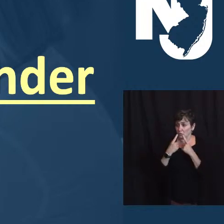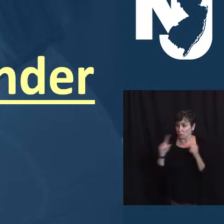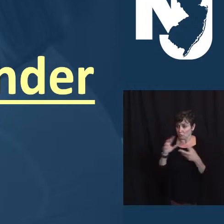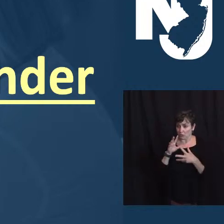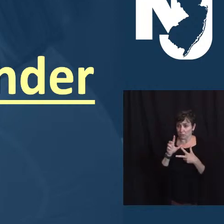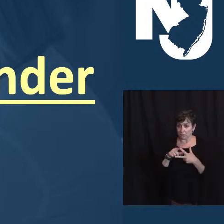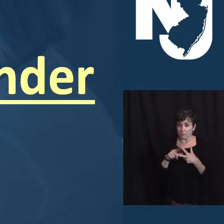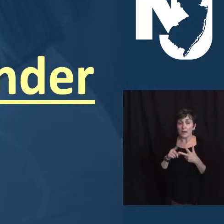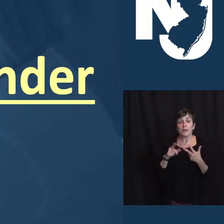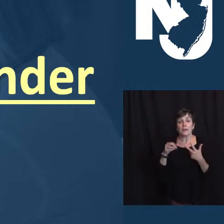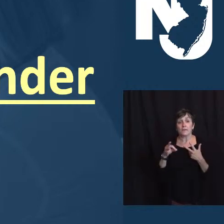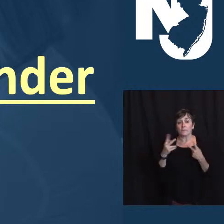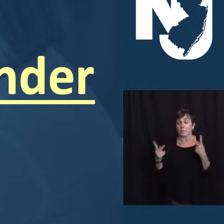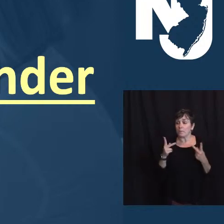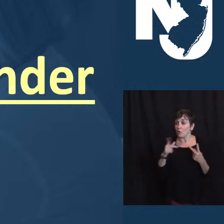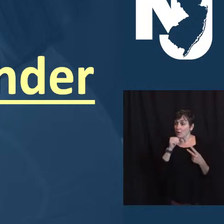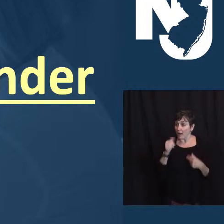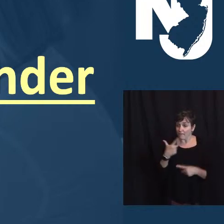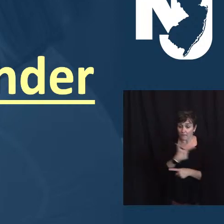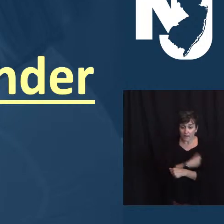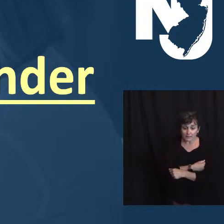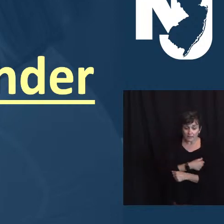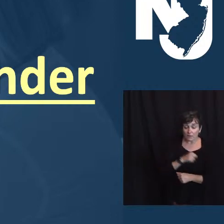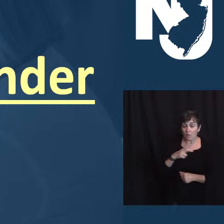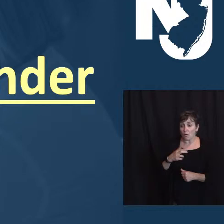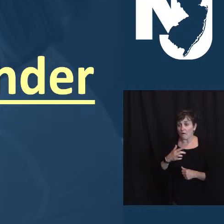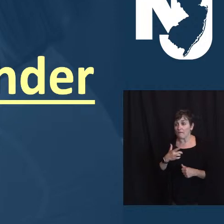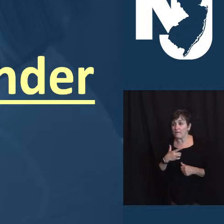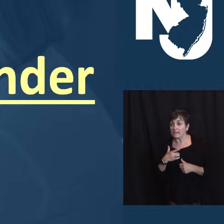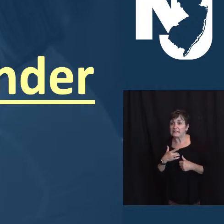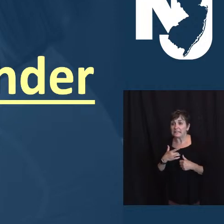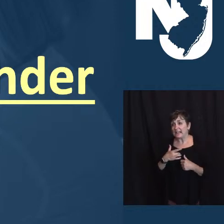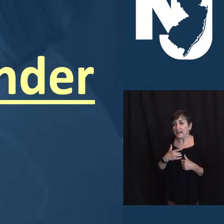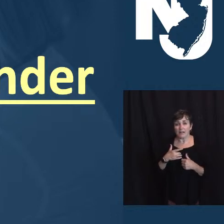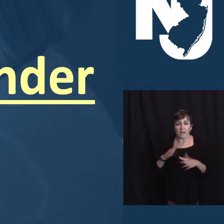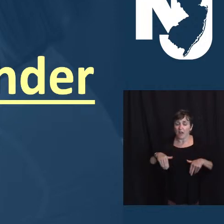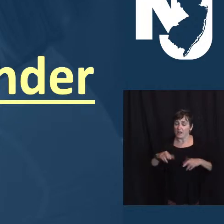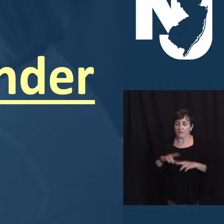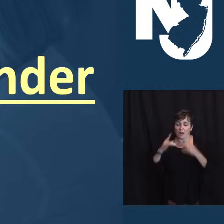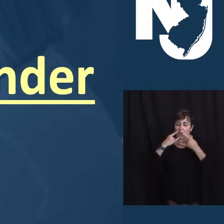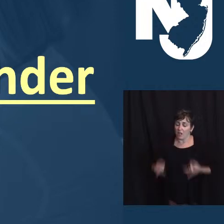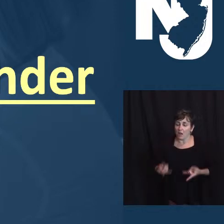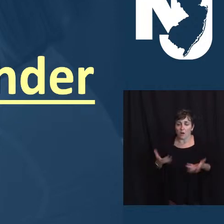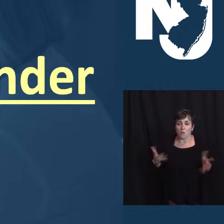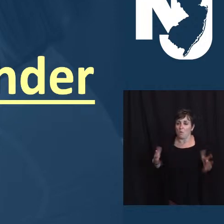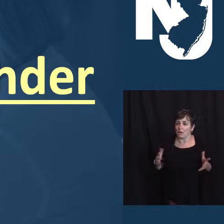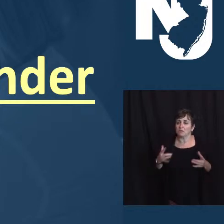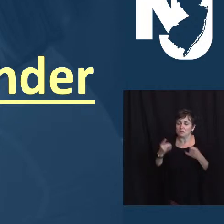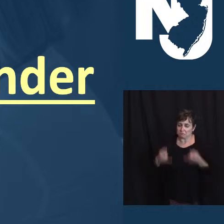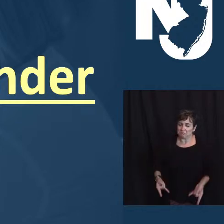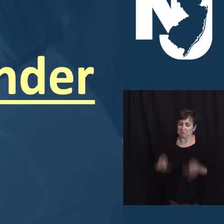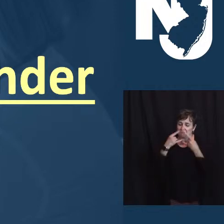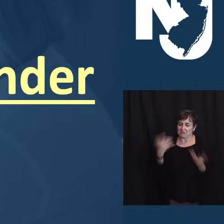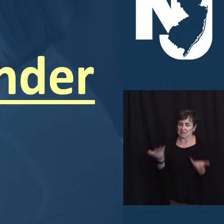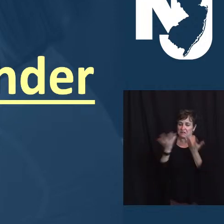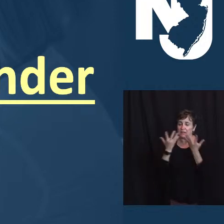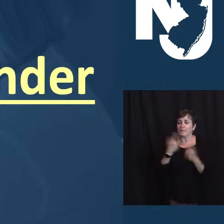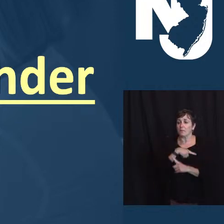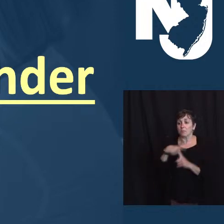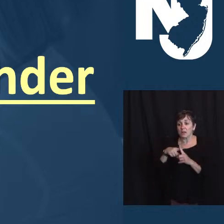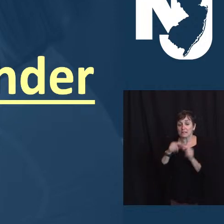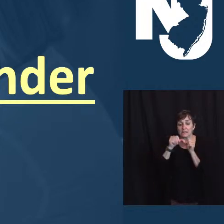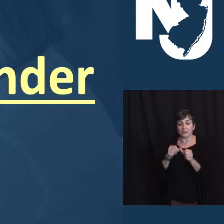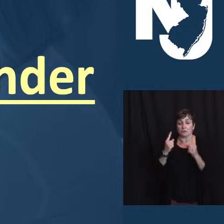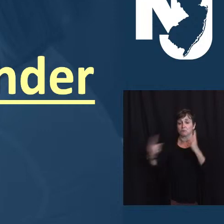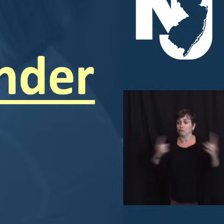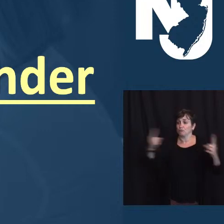are unvaccinated and for those who feel more comfortable in continuing to wear a mask and keep a social distance. I see around the state anecdotally over